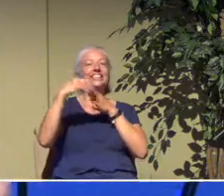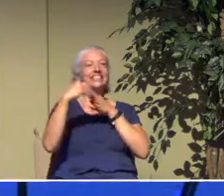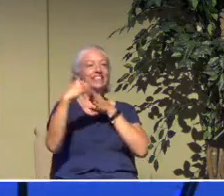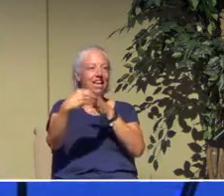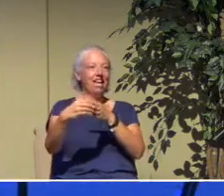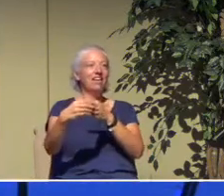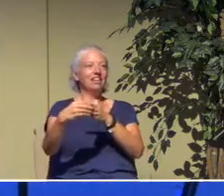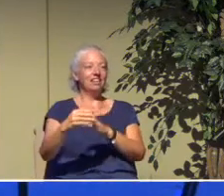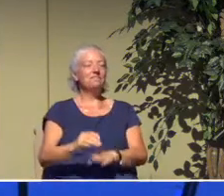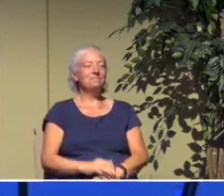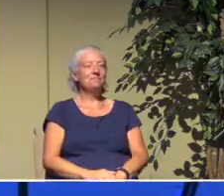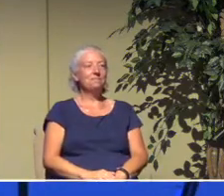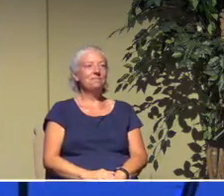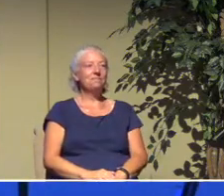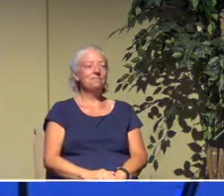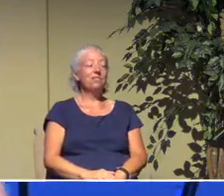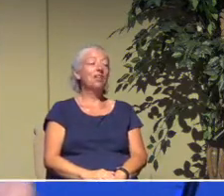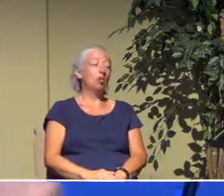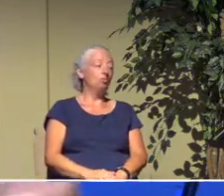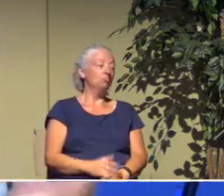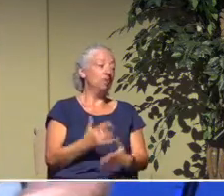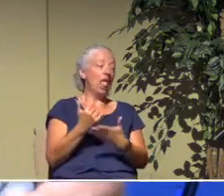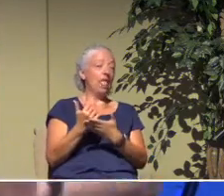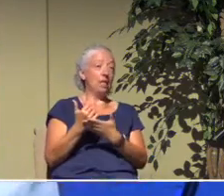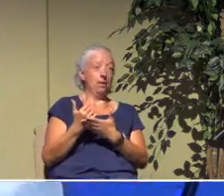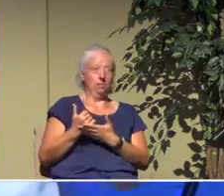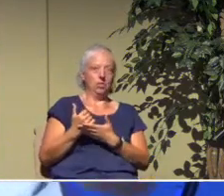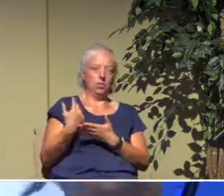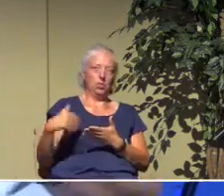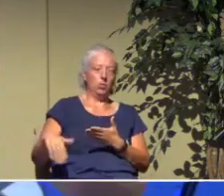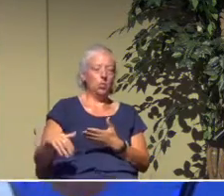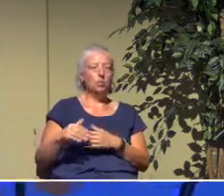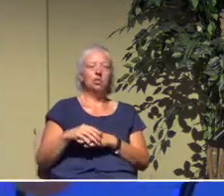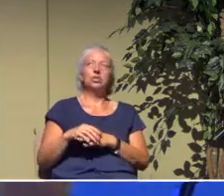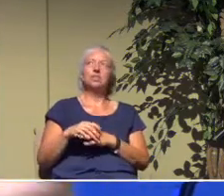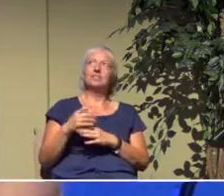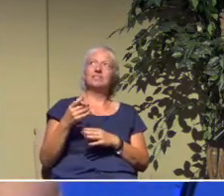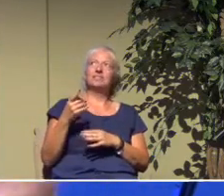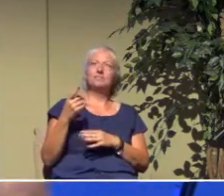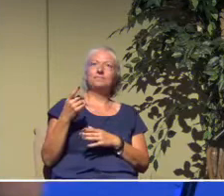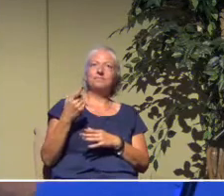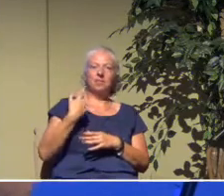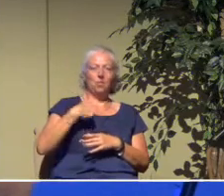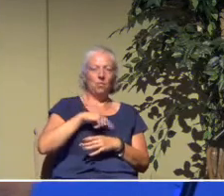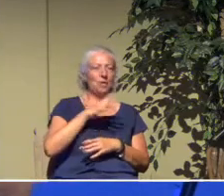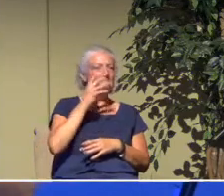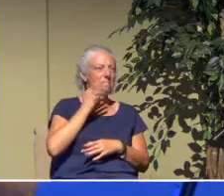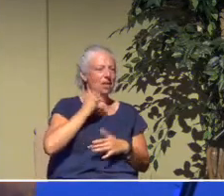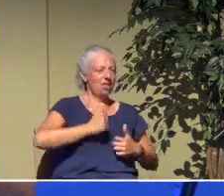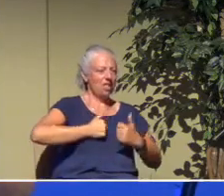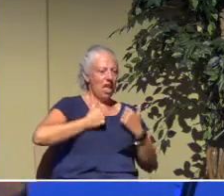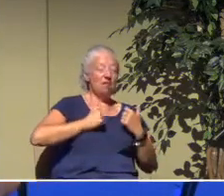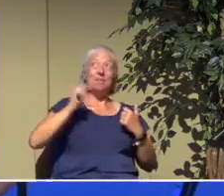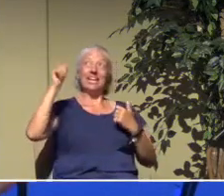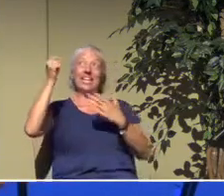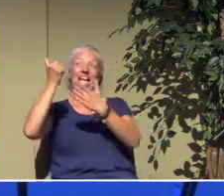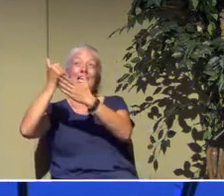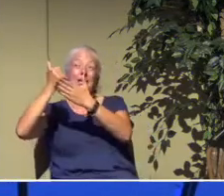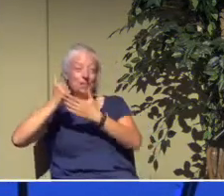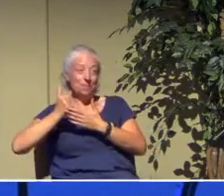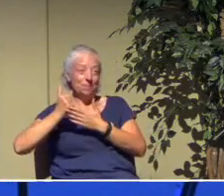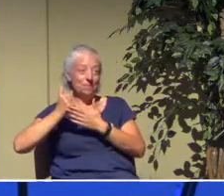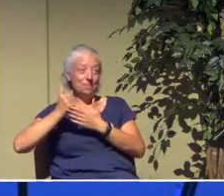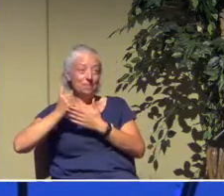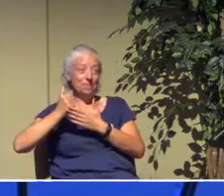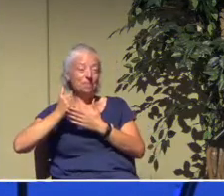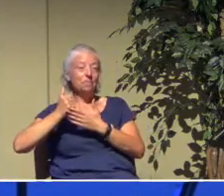Now, quickly, it helps. You know, he's doing it all in all of life, but it will help us if we